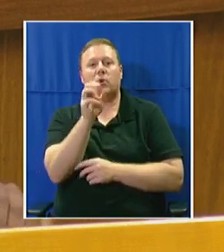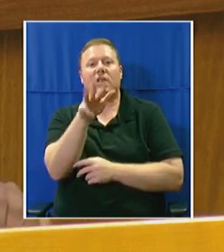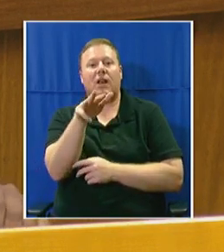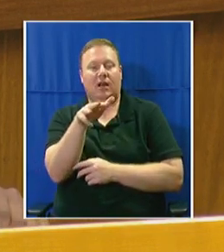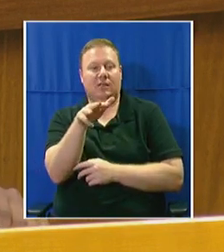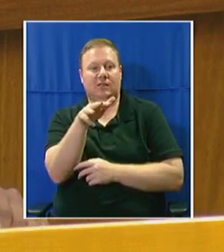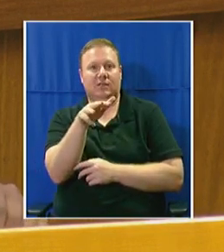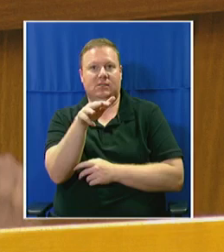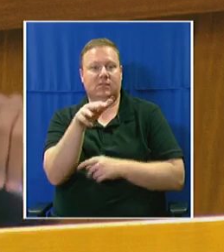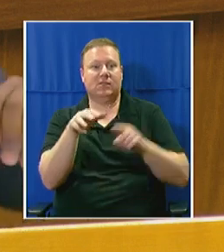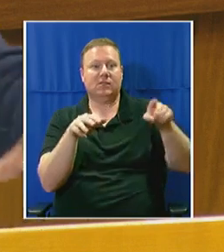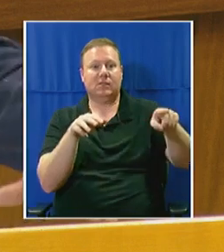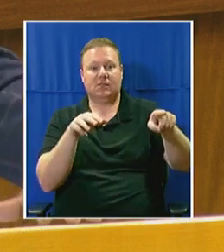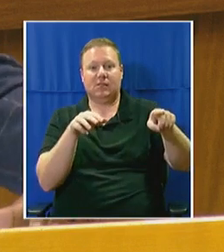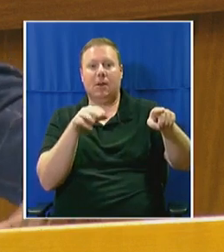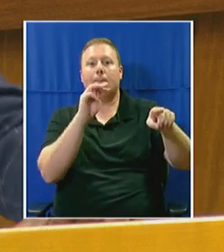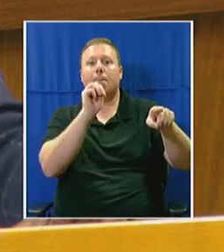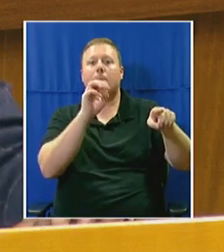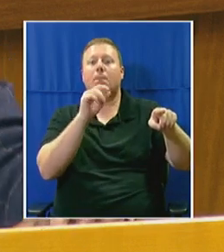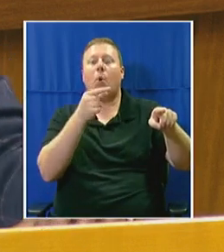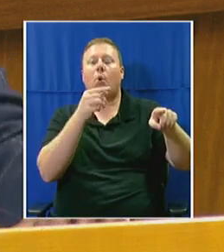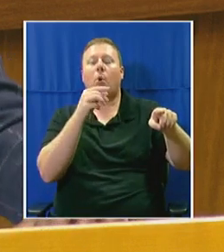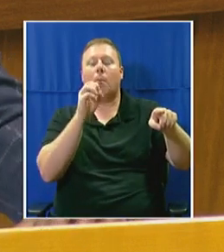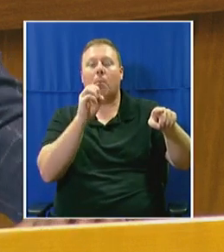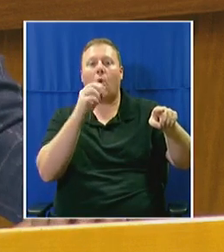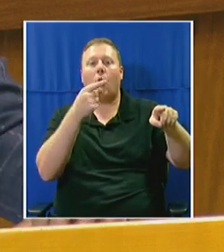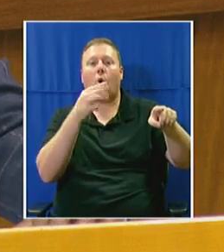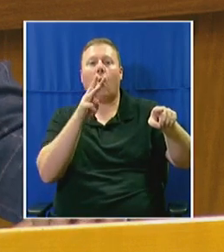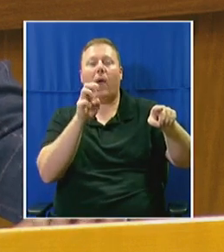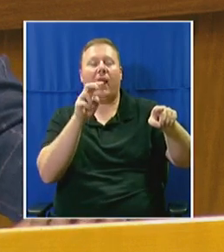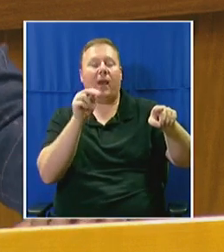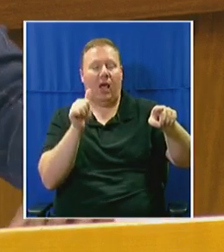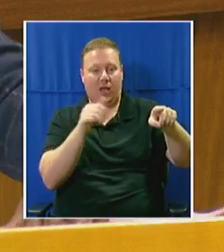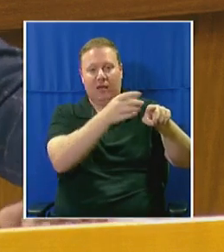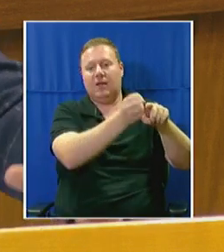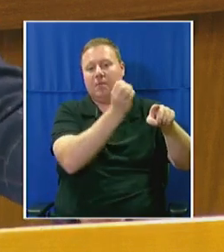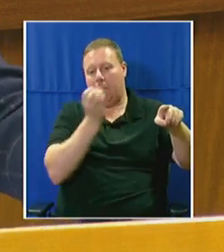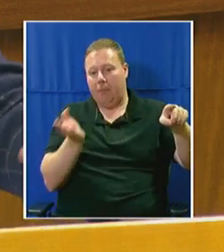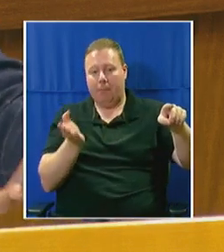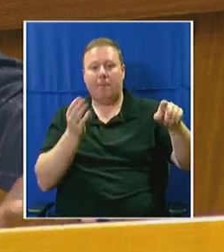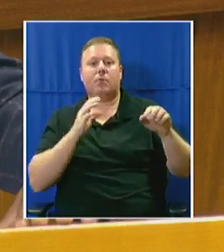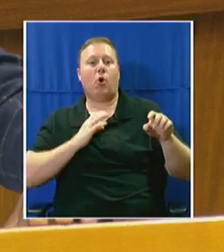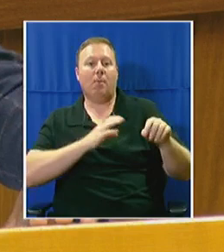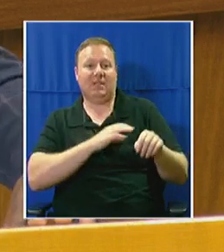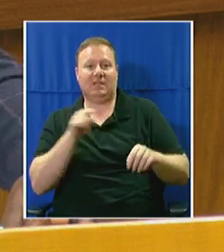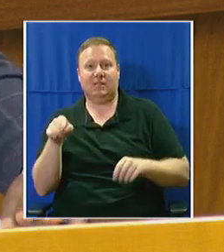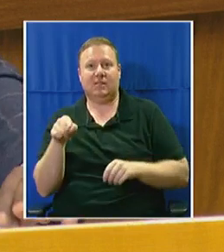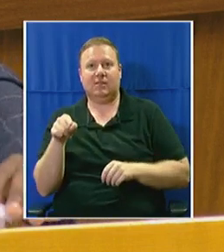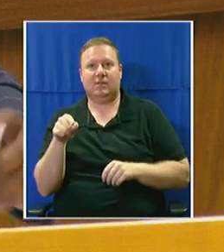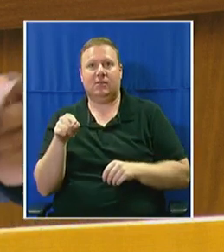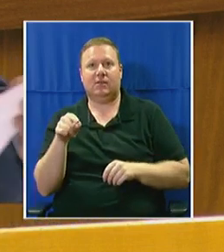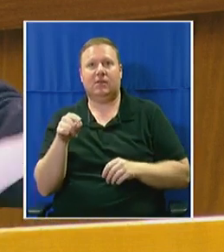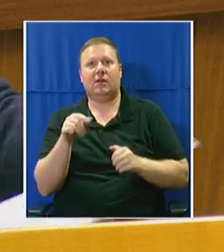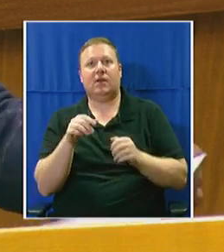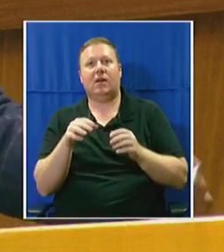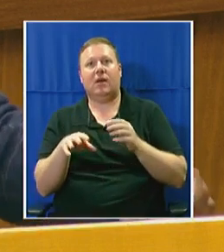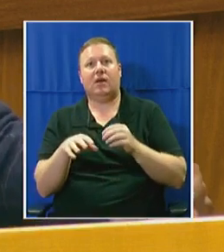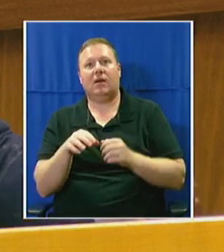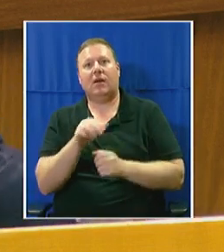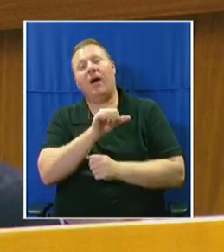committee the two Advocates were invited to the m to make representations to Parliament on